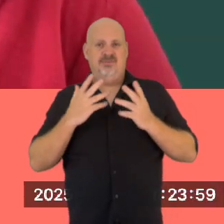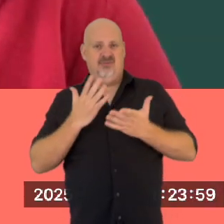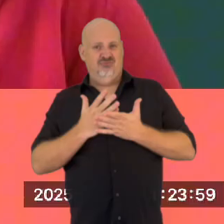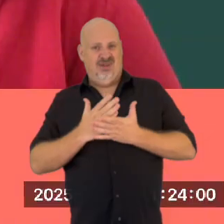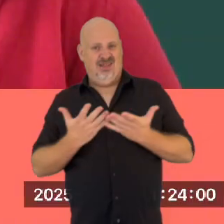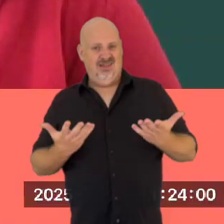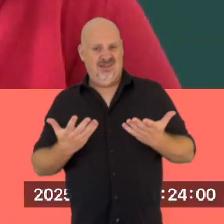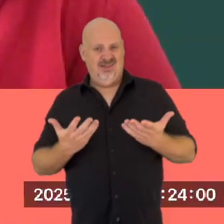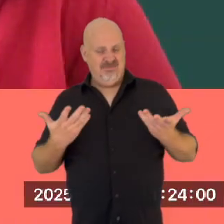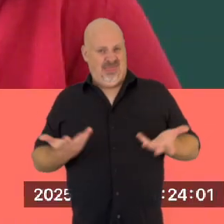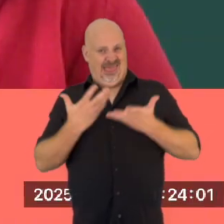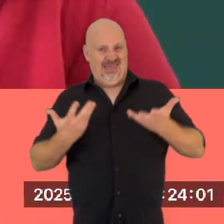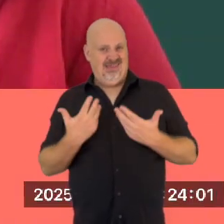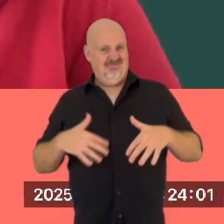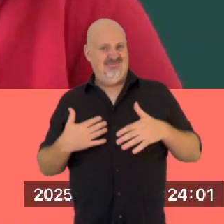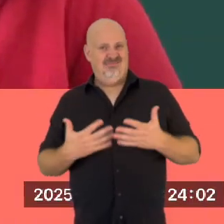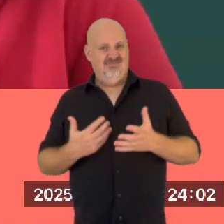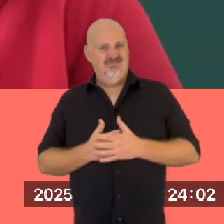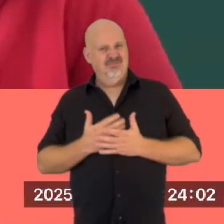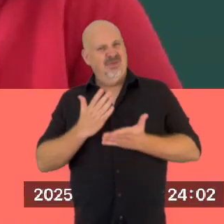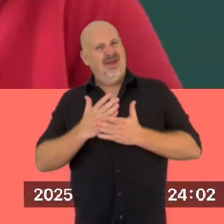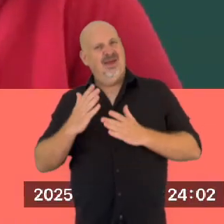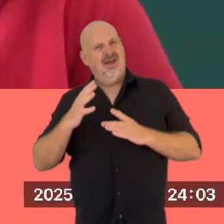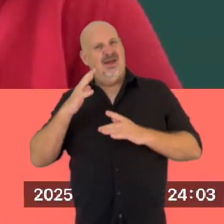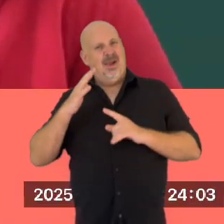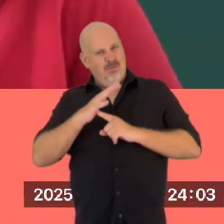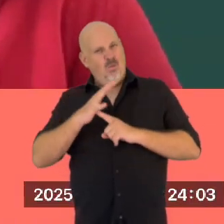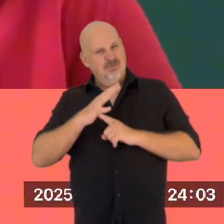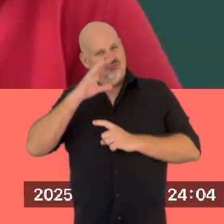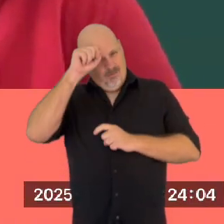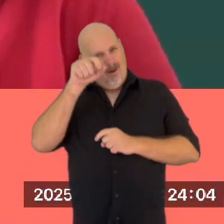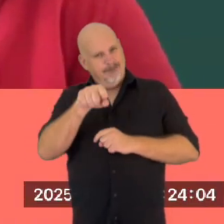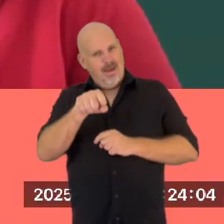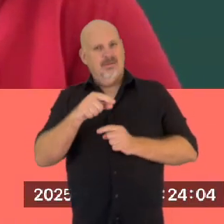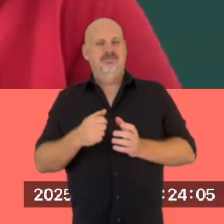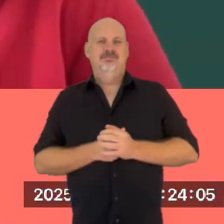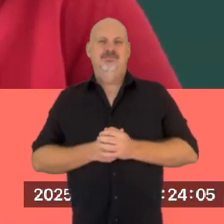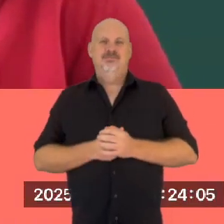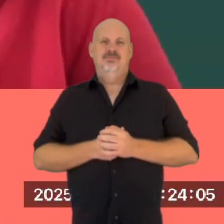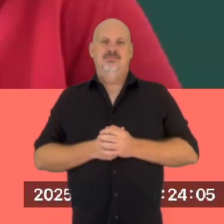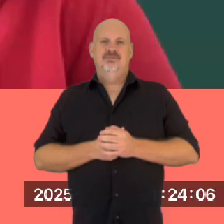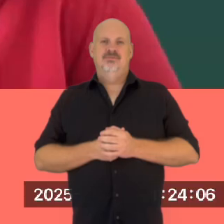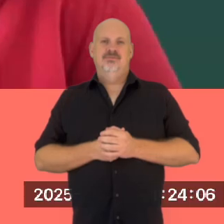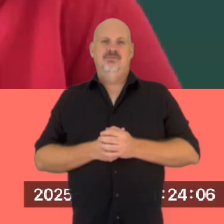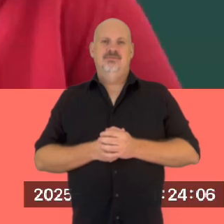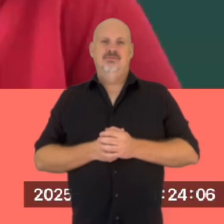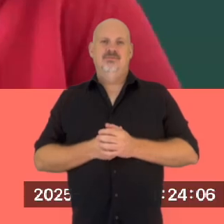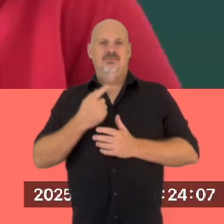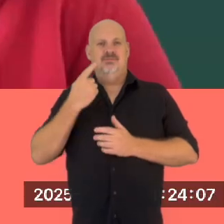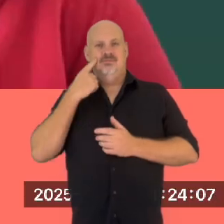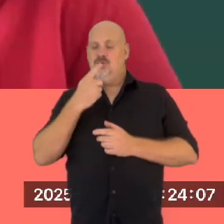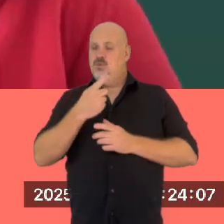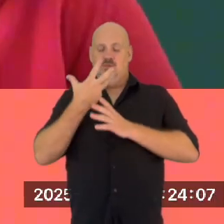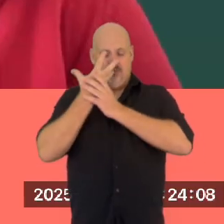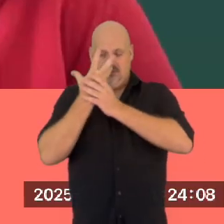and critical judgments, but making is just playing. Exactly. And to remember that is so vital. And I think